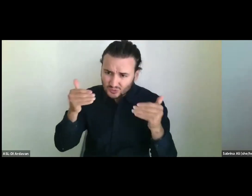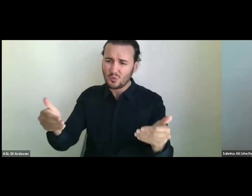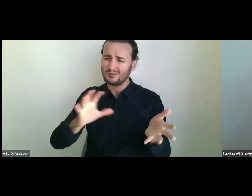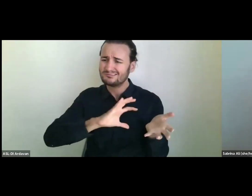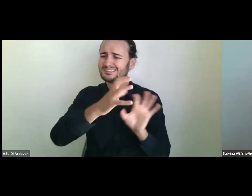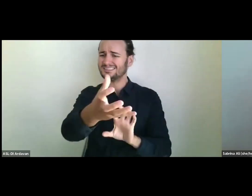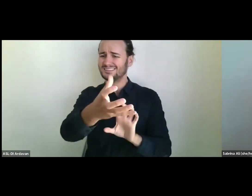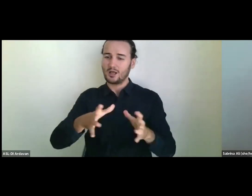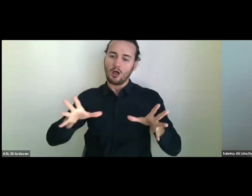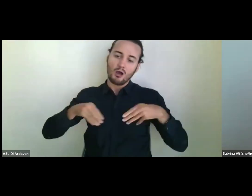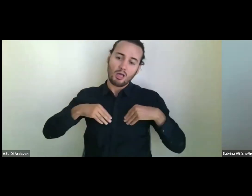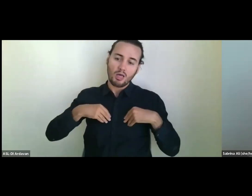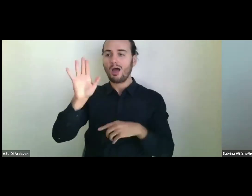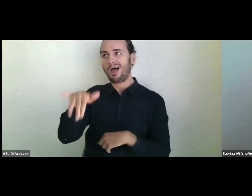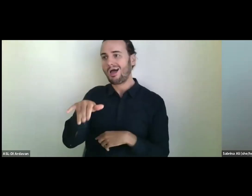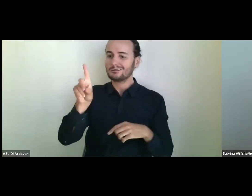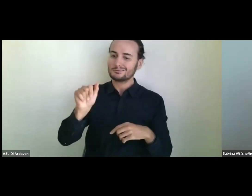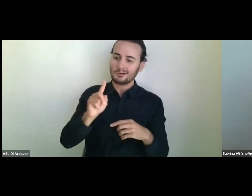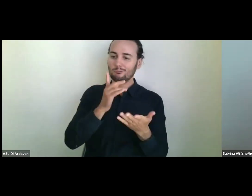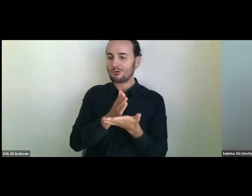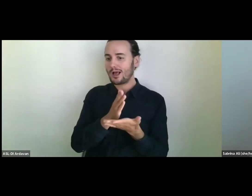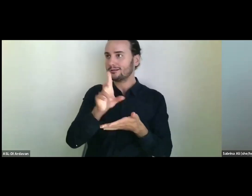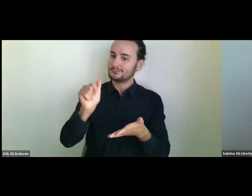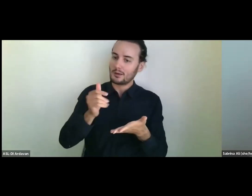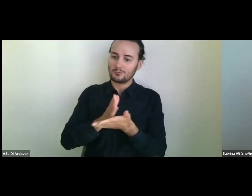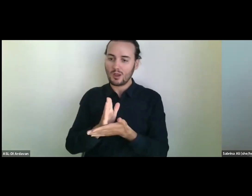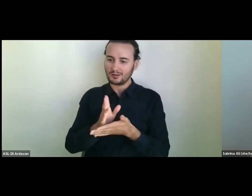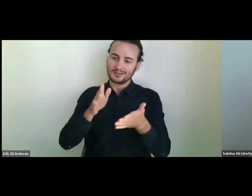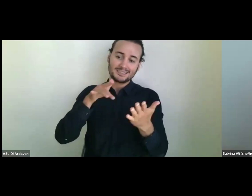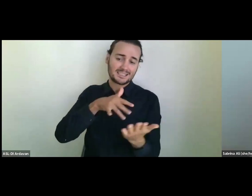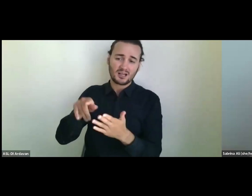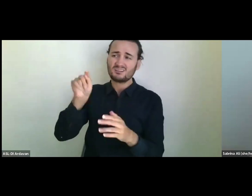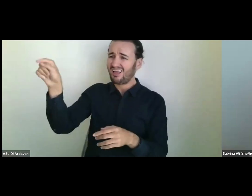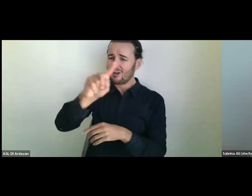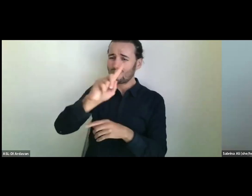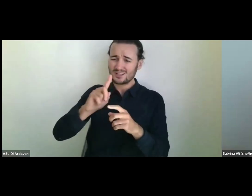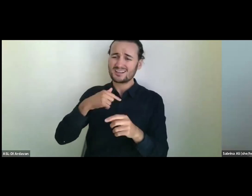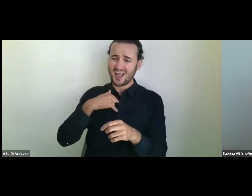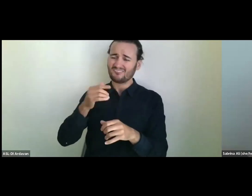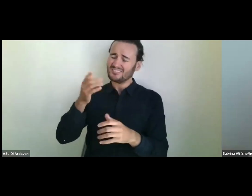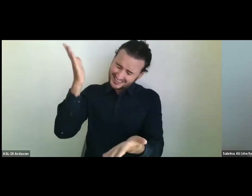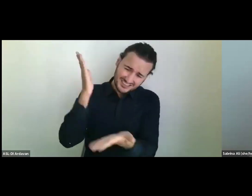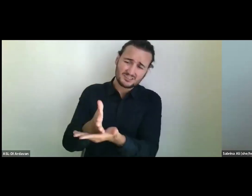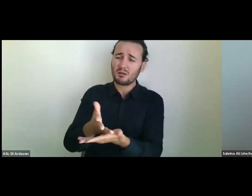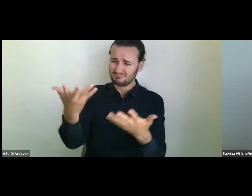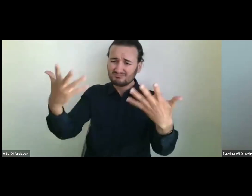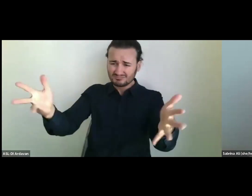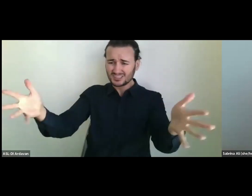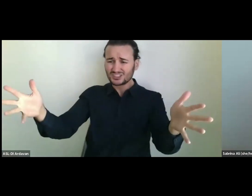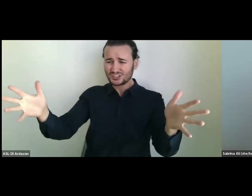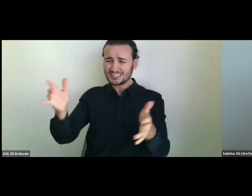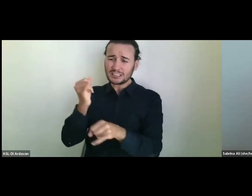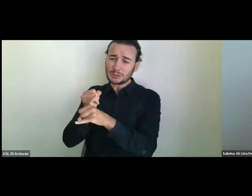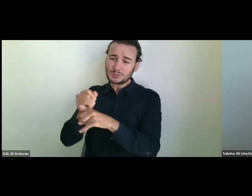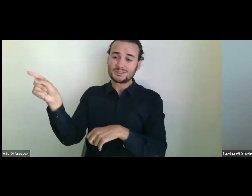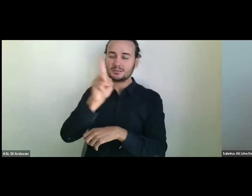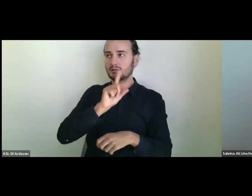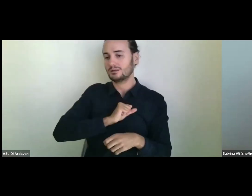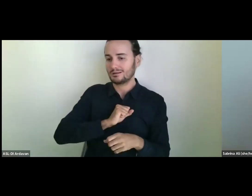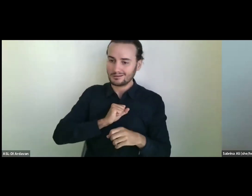disability rights and disability studies spaces. Stop allowing institutions to use hollow land acknowledgements,